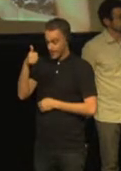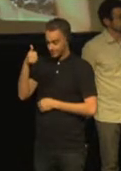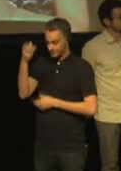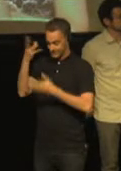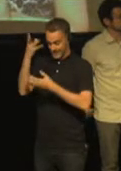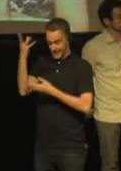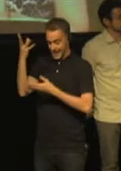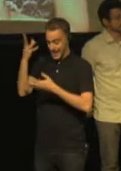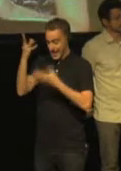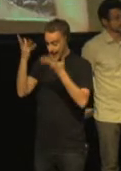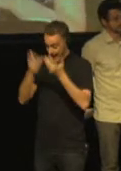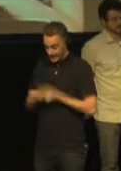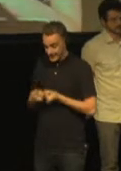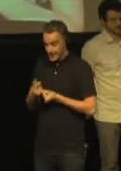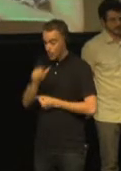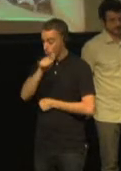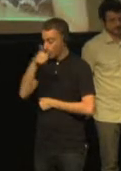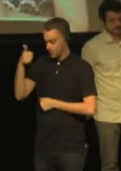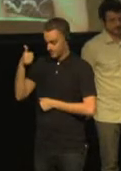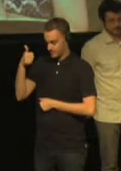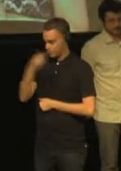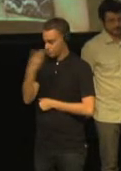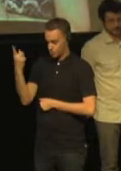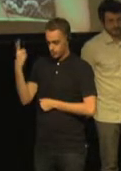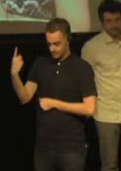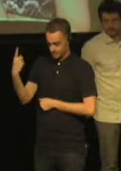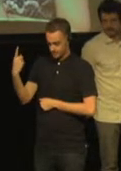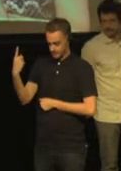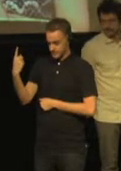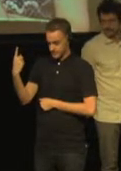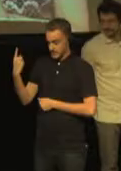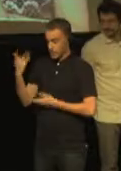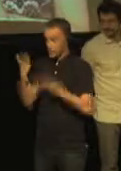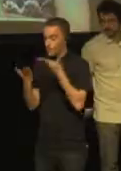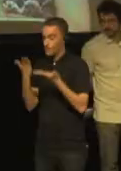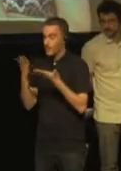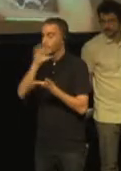that figure would be comparable for the other countries in the study.